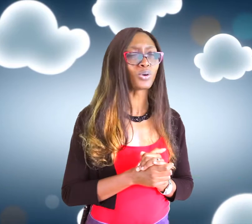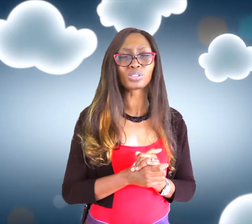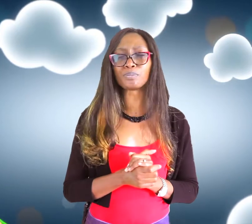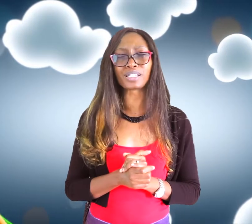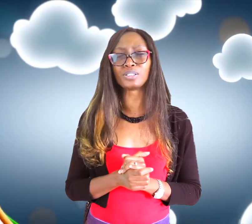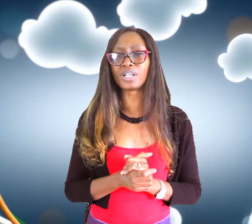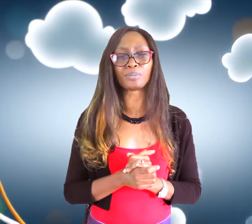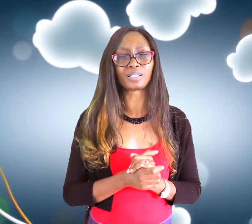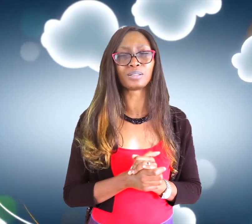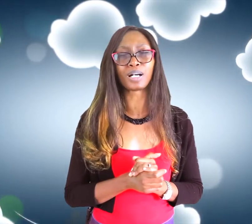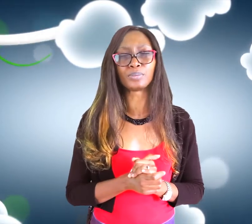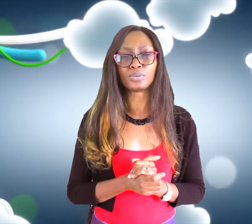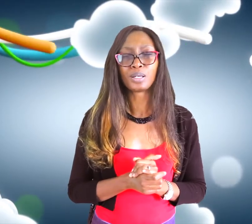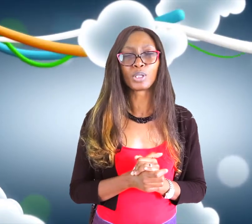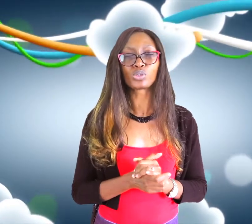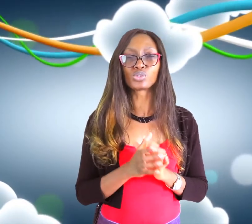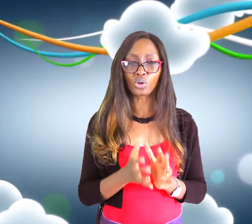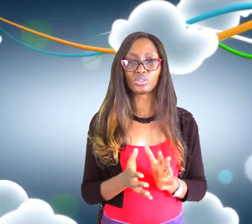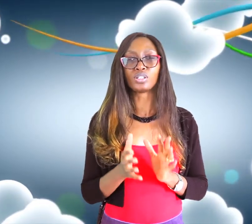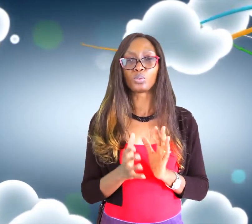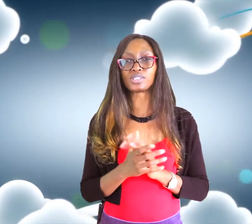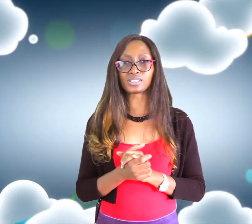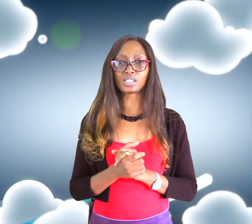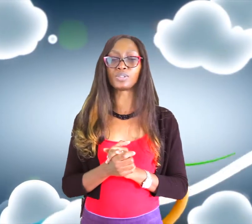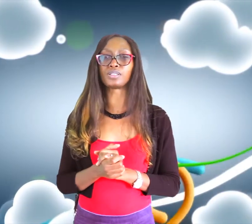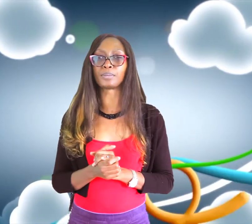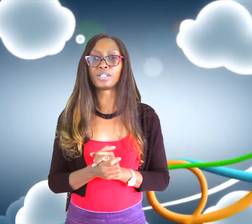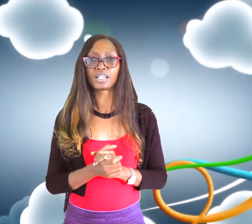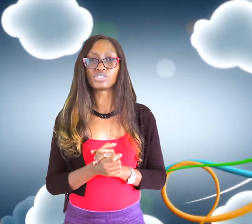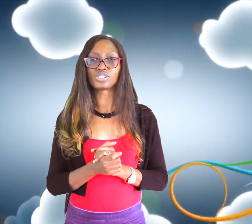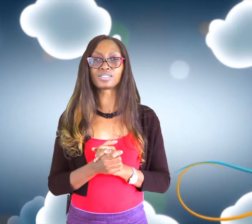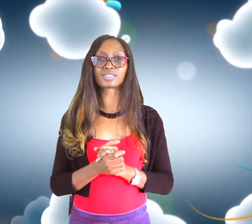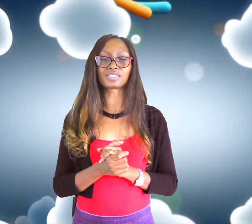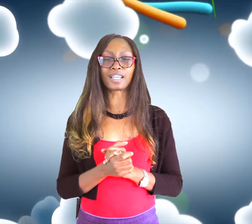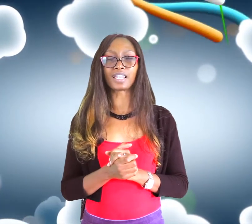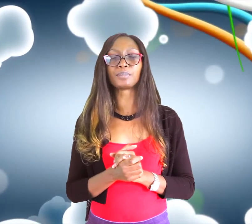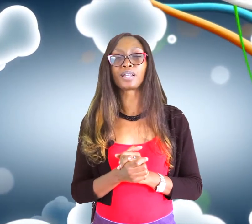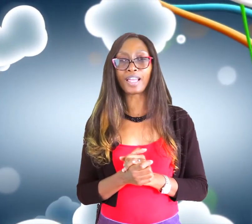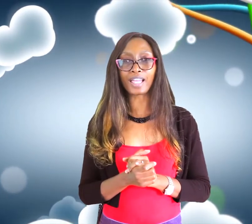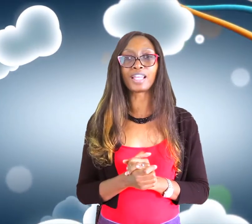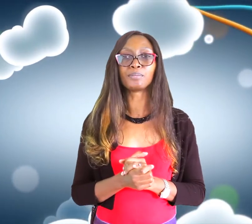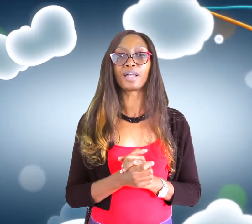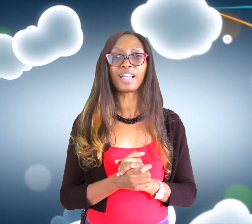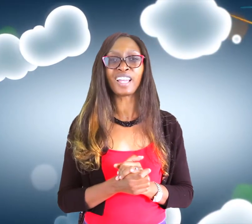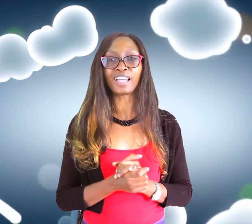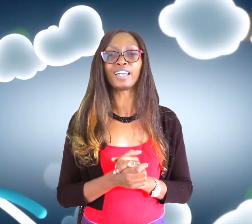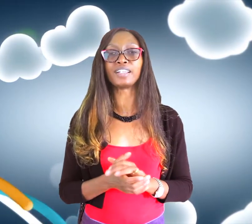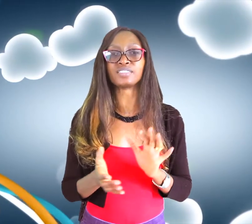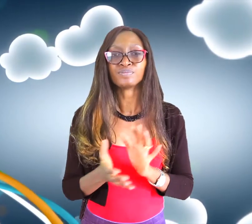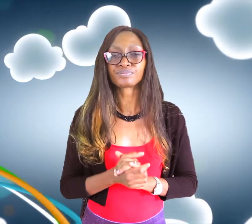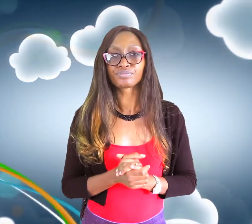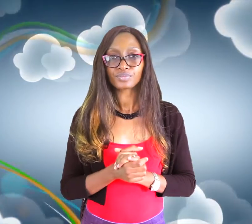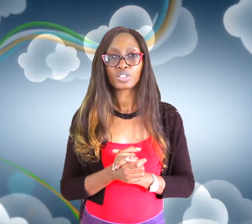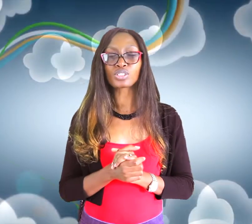Daniel, and all the many great men in the Bible, because God was indeed with them. In Jesus' name,